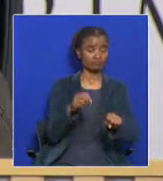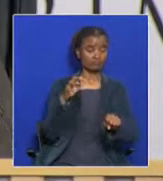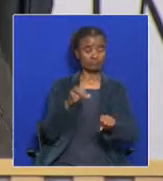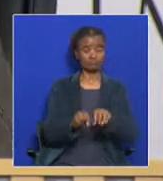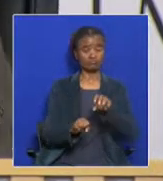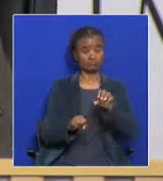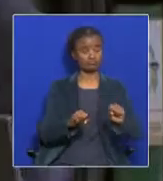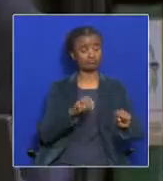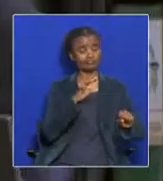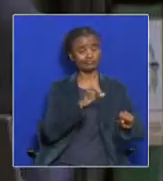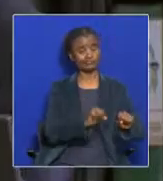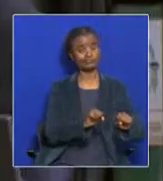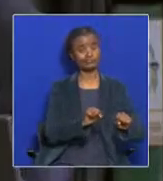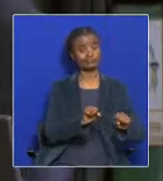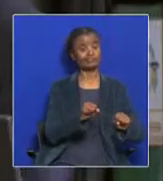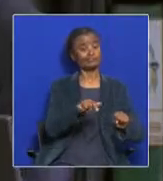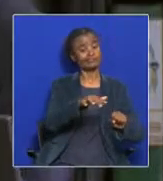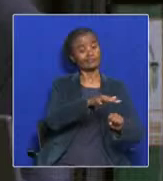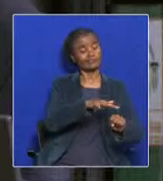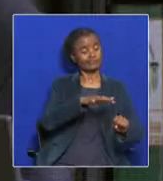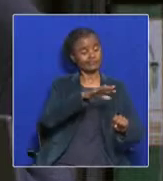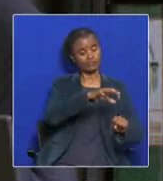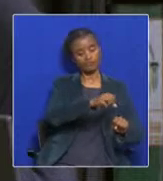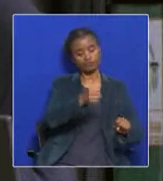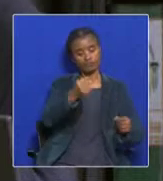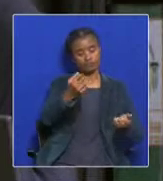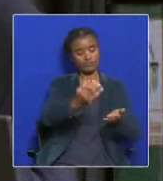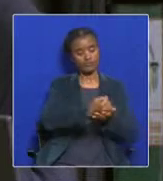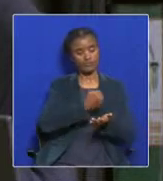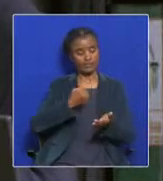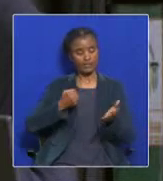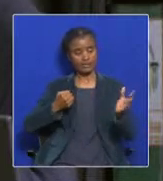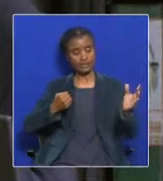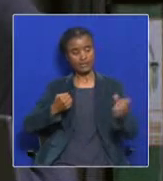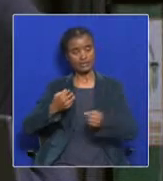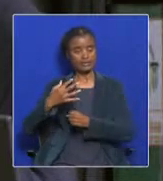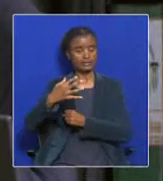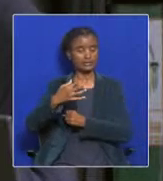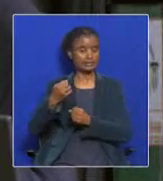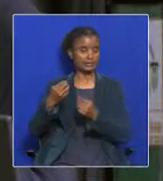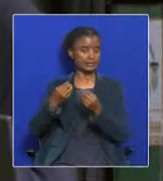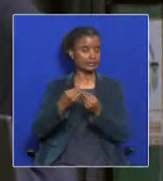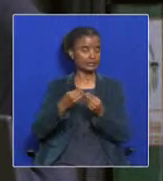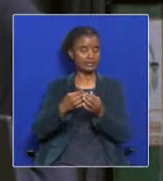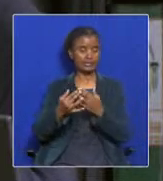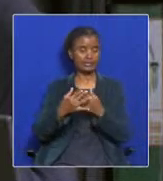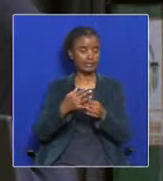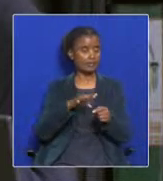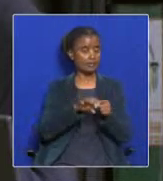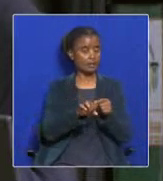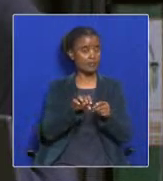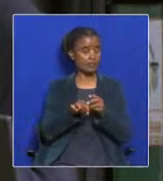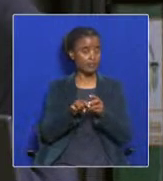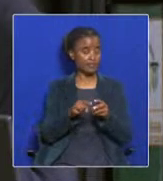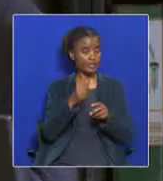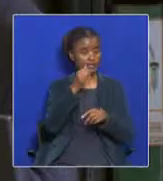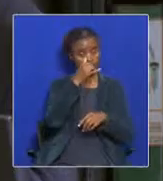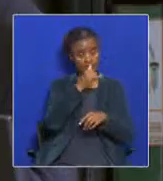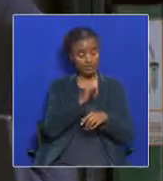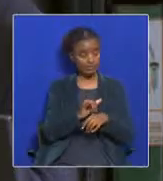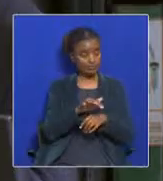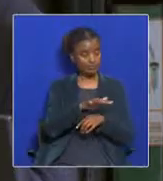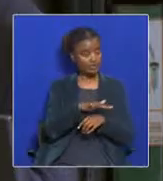And removed whatever it was that was discovered when a search and seizure was conducted? Not that I'm aware of,